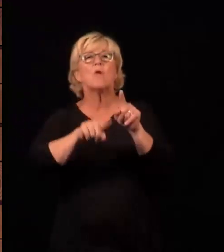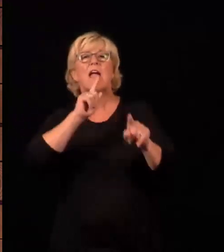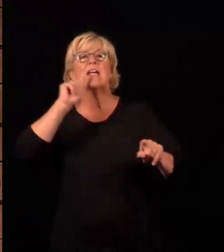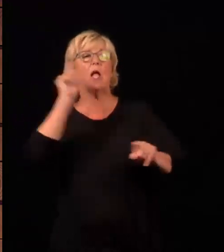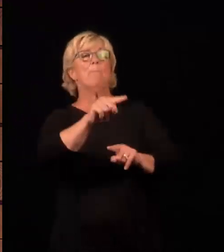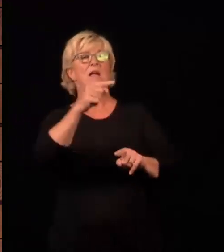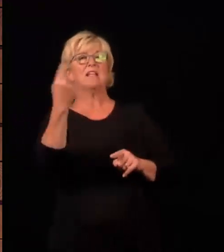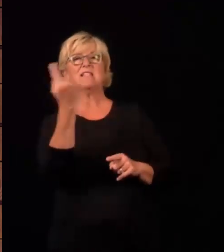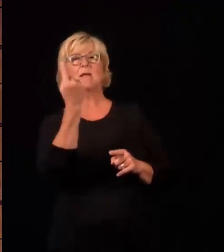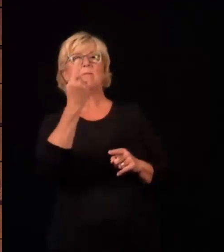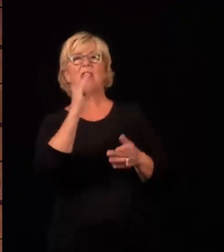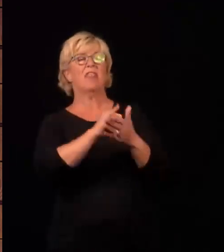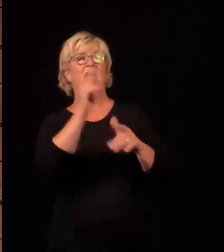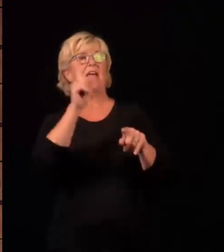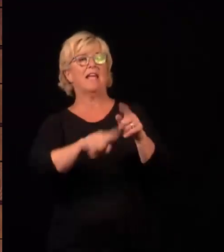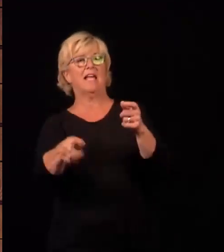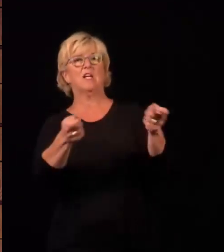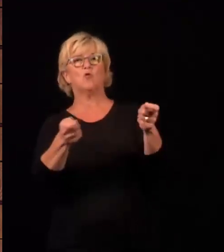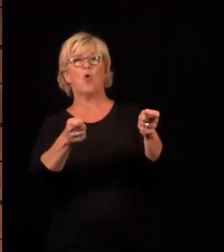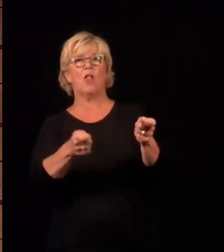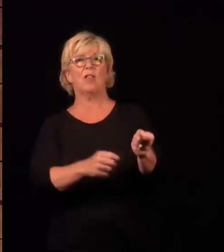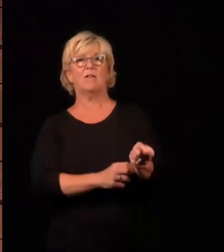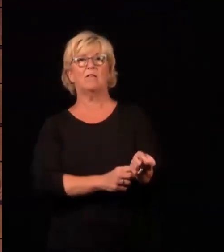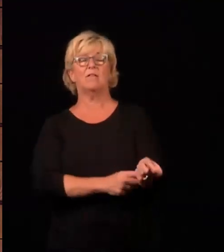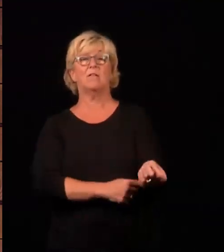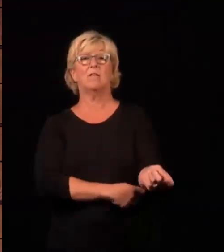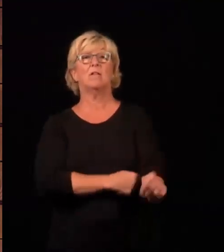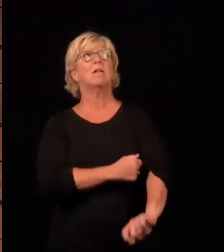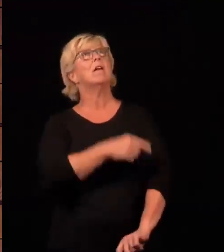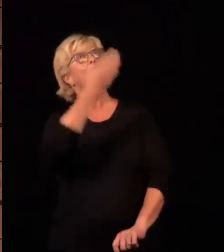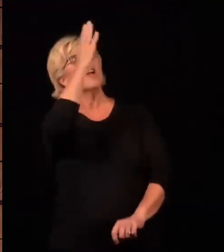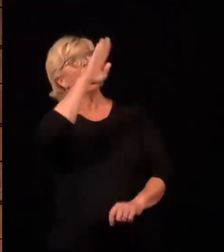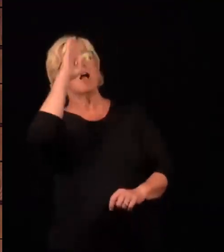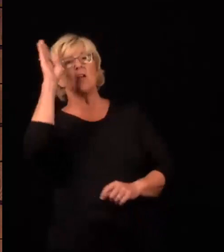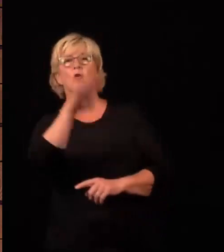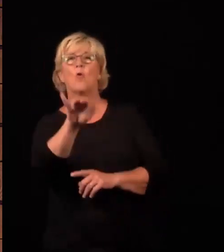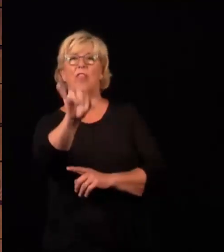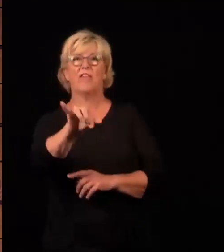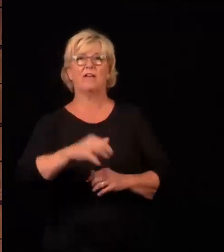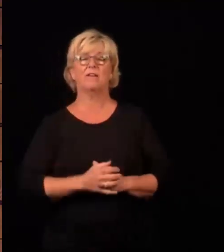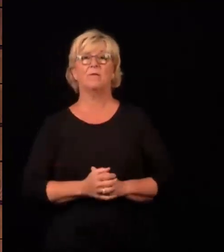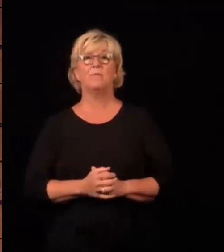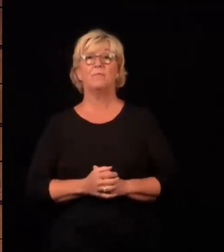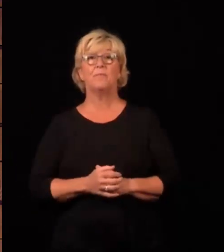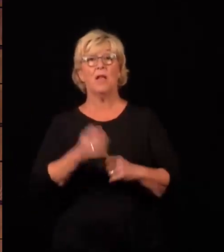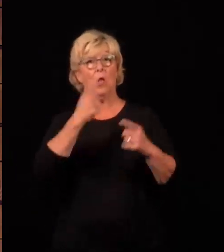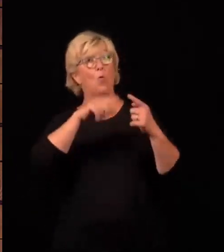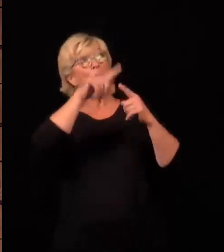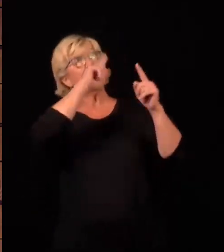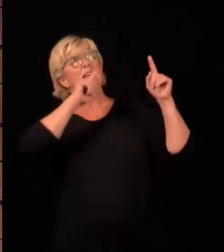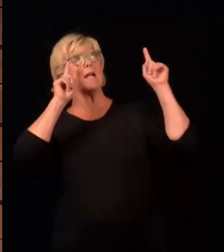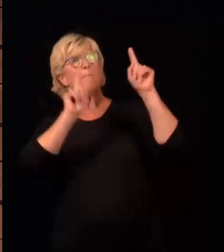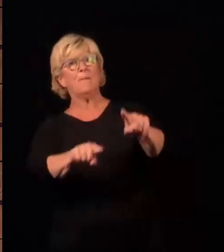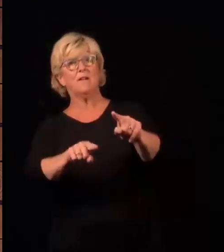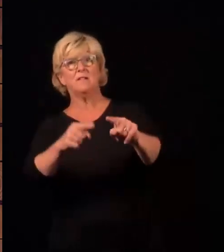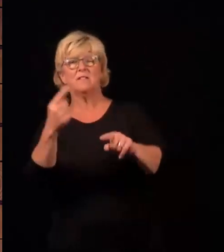command something that can't be controlled. And God knows that. So when He commands something, it